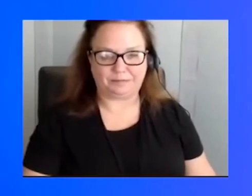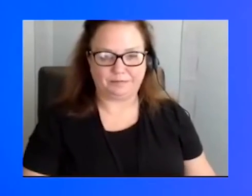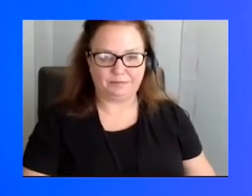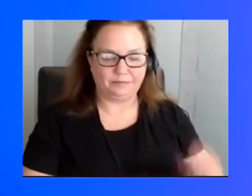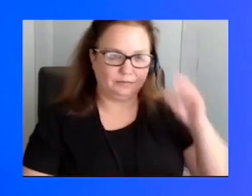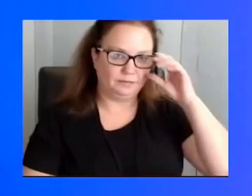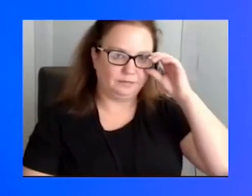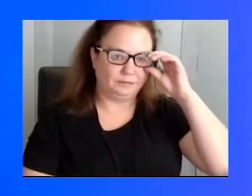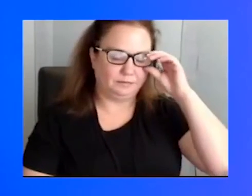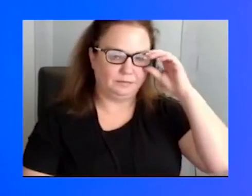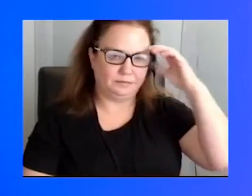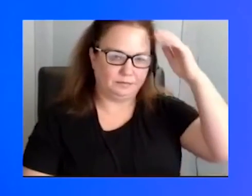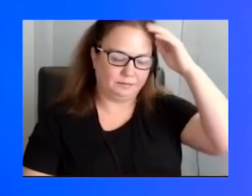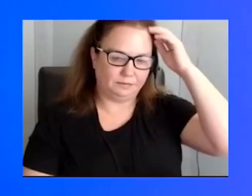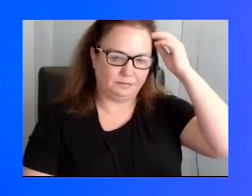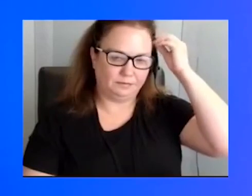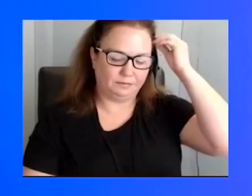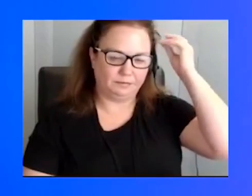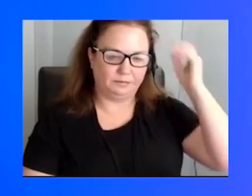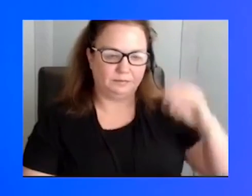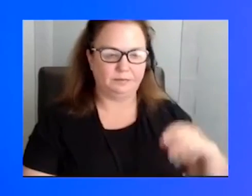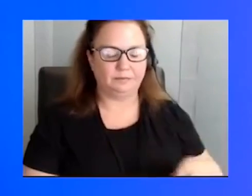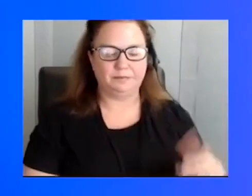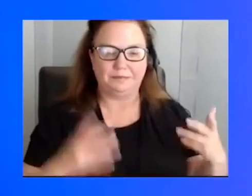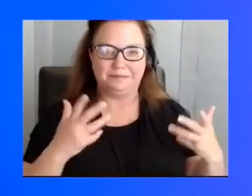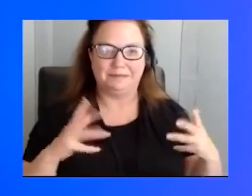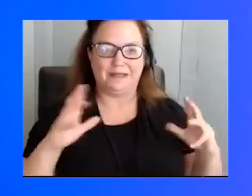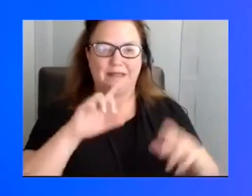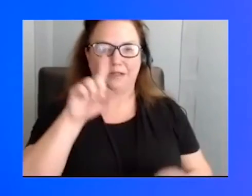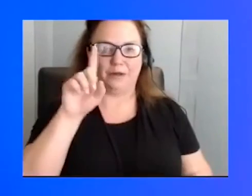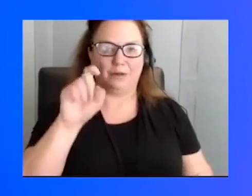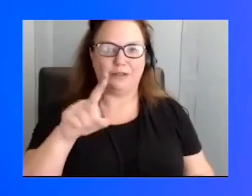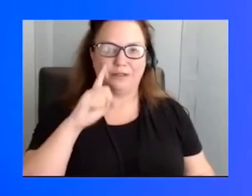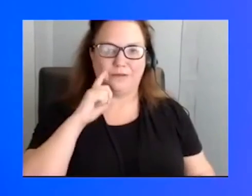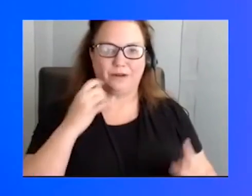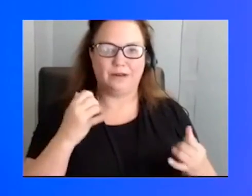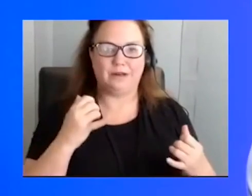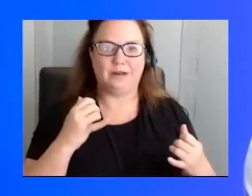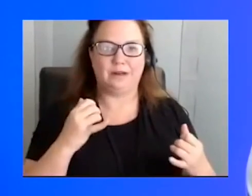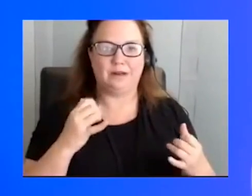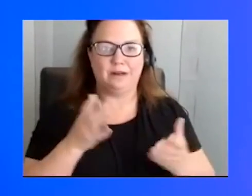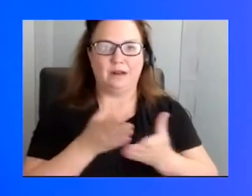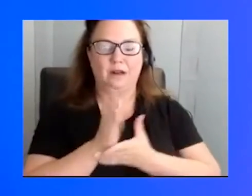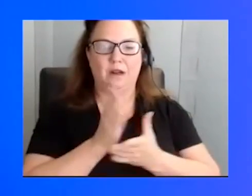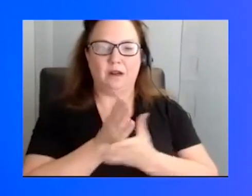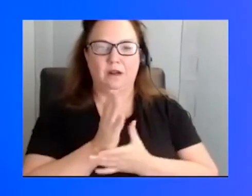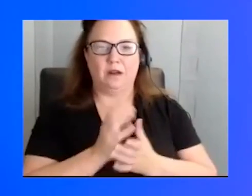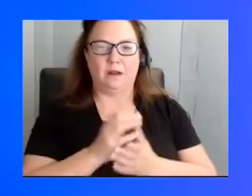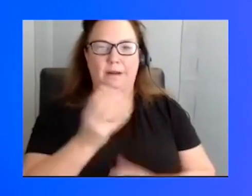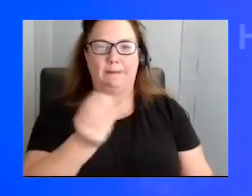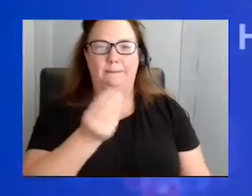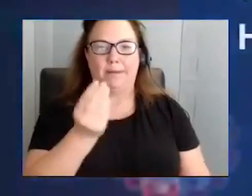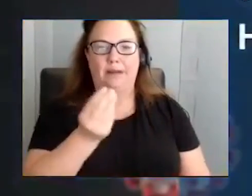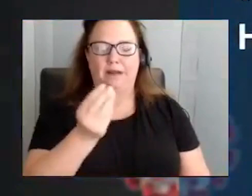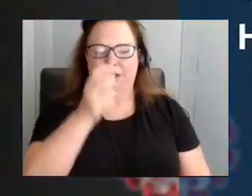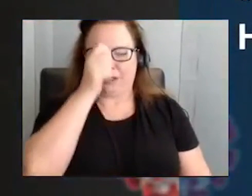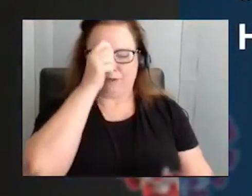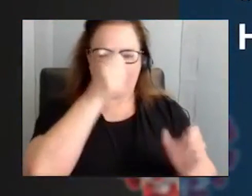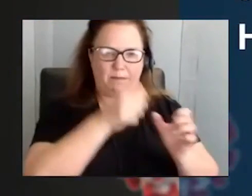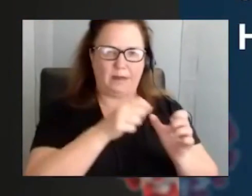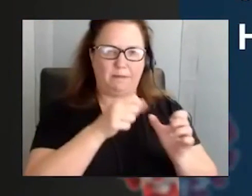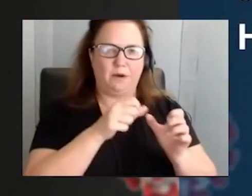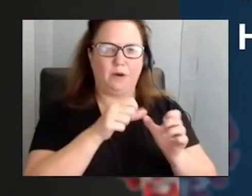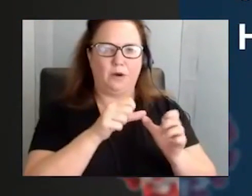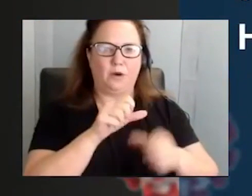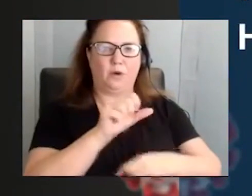community? We are good right now. All right. So, in Monday, you may recall a lot of work being done earlier